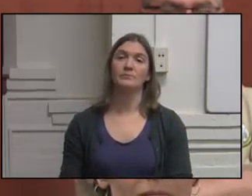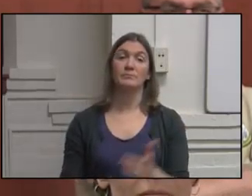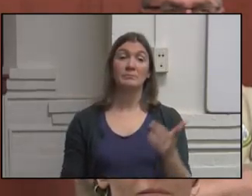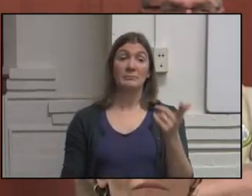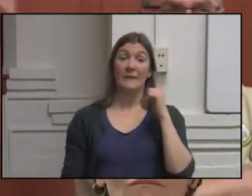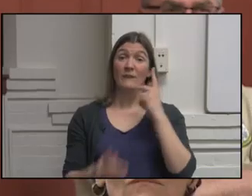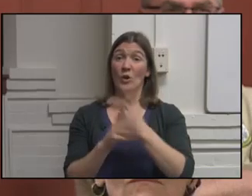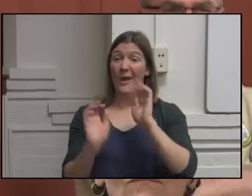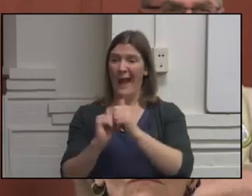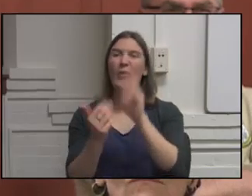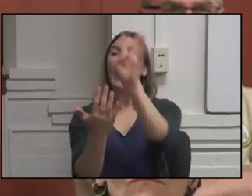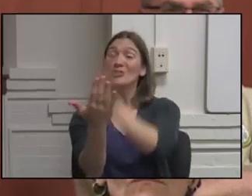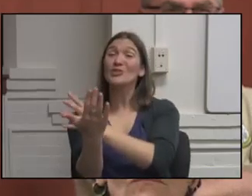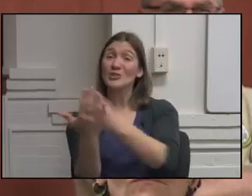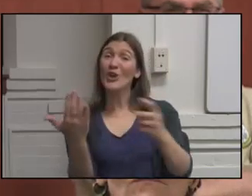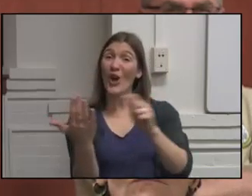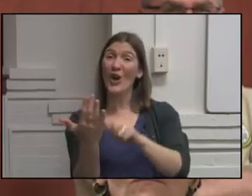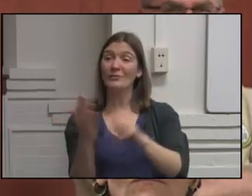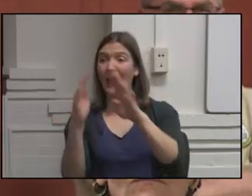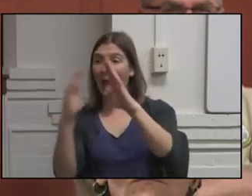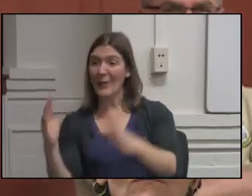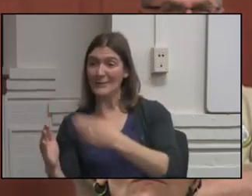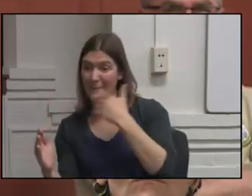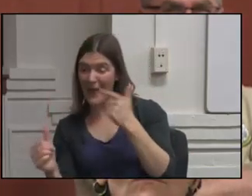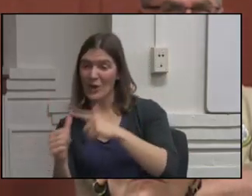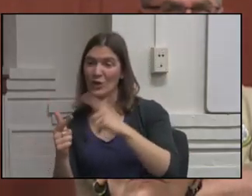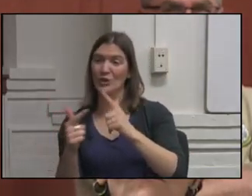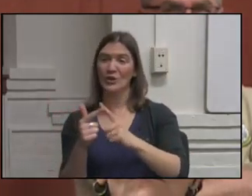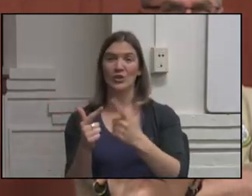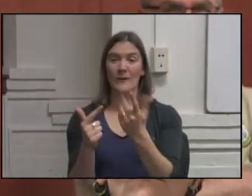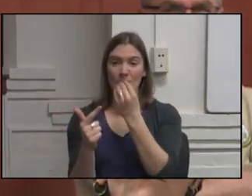housing, in terms of all sorts of things. So